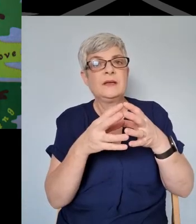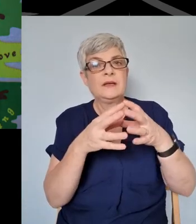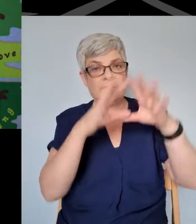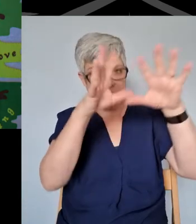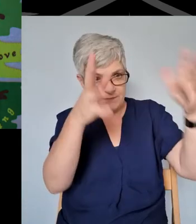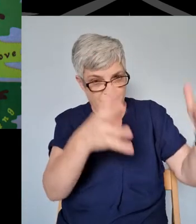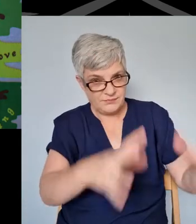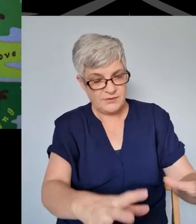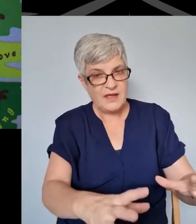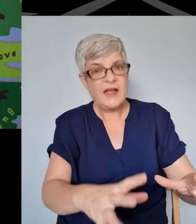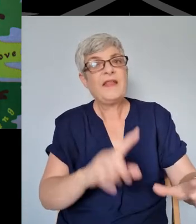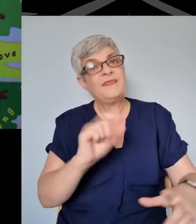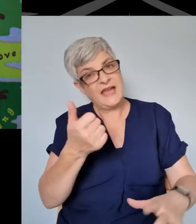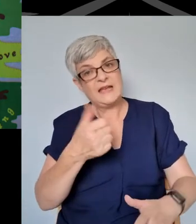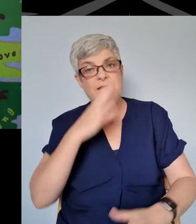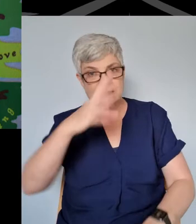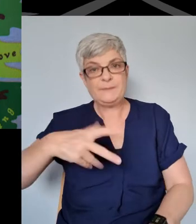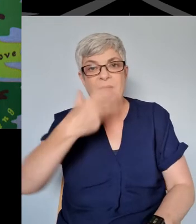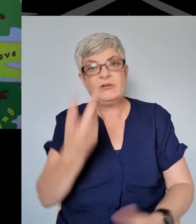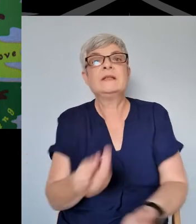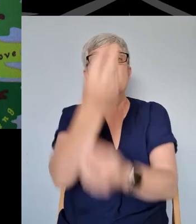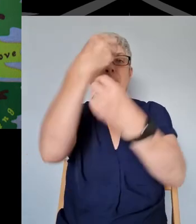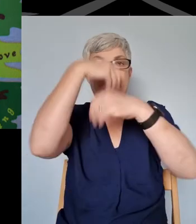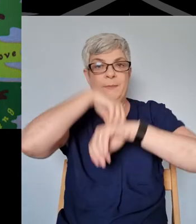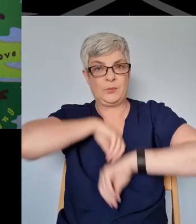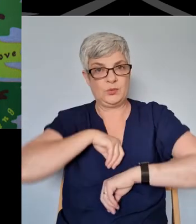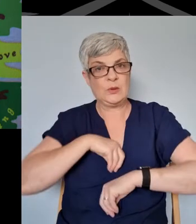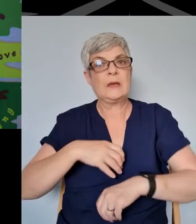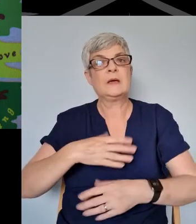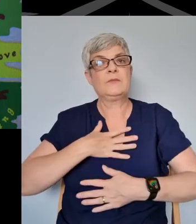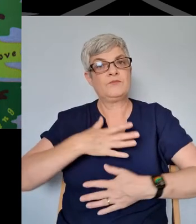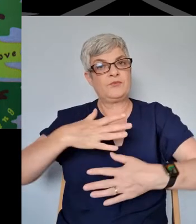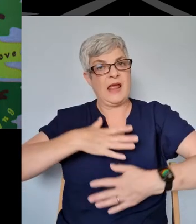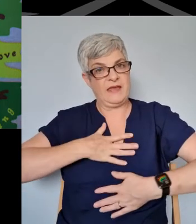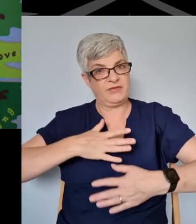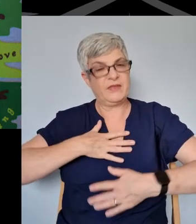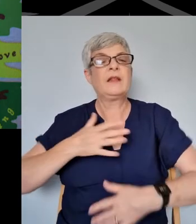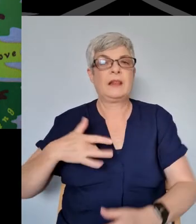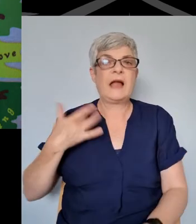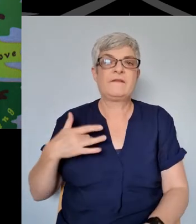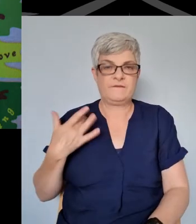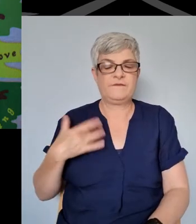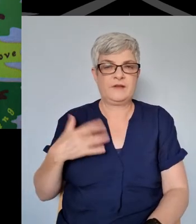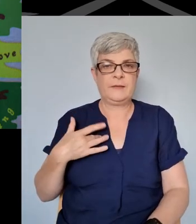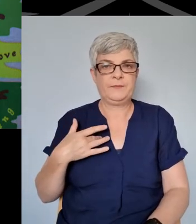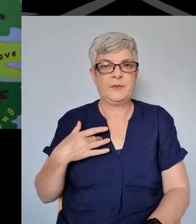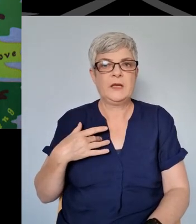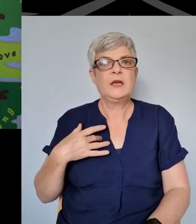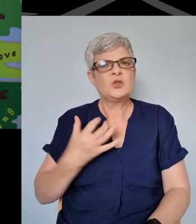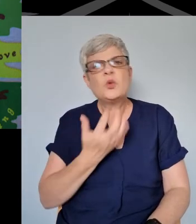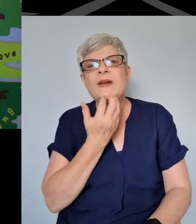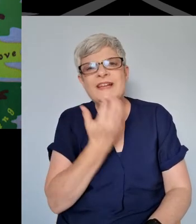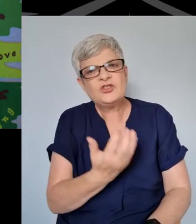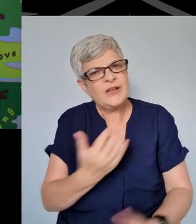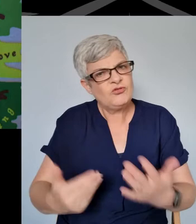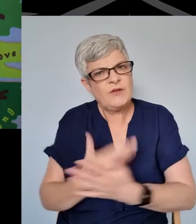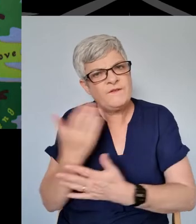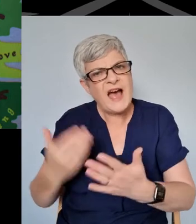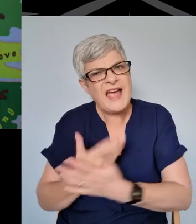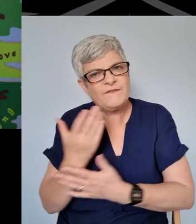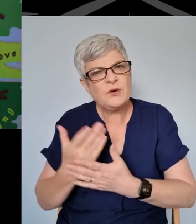God, entered them and brought life. And so you see, the revival of Israel was to be nothing less than